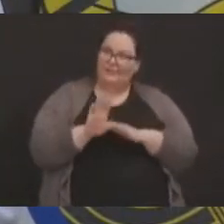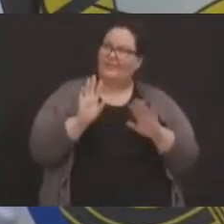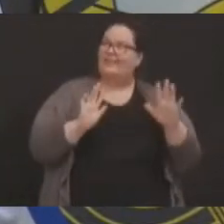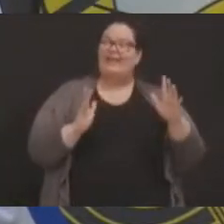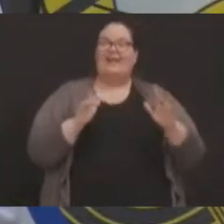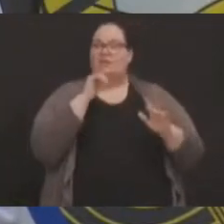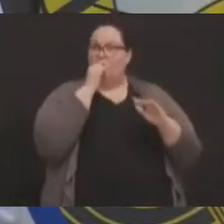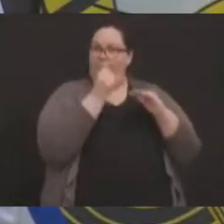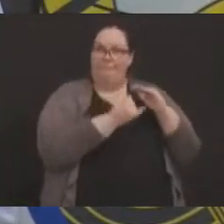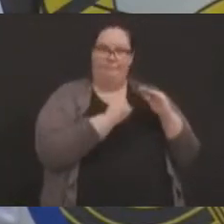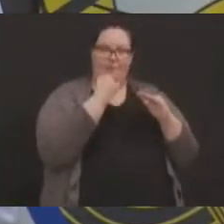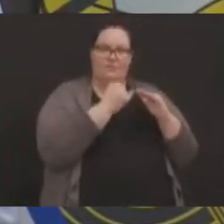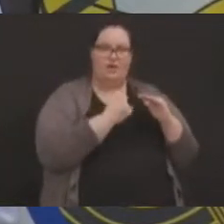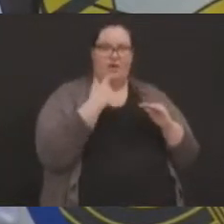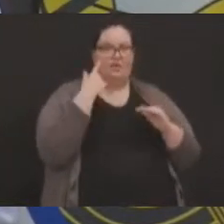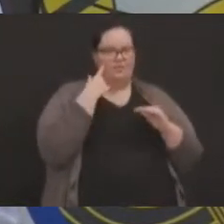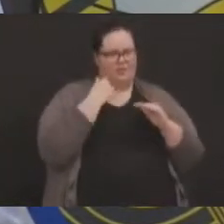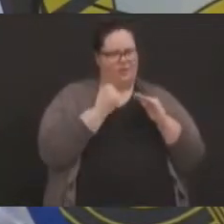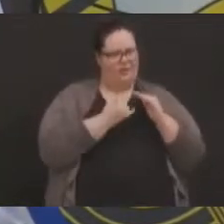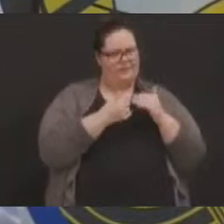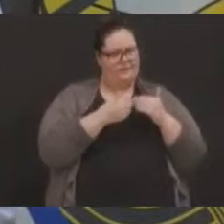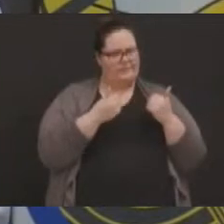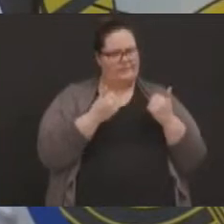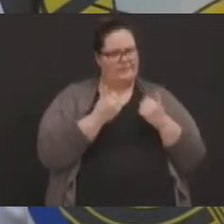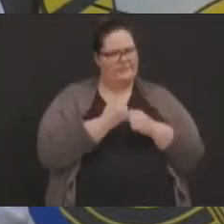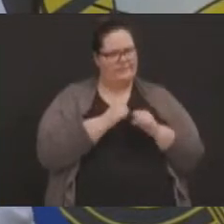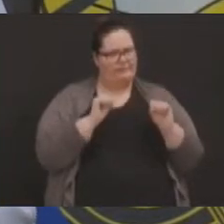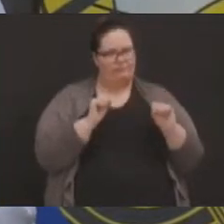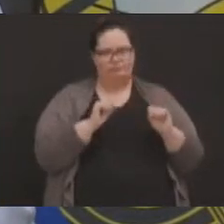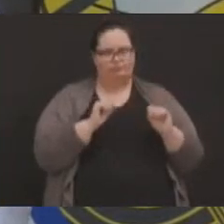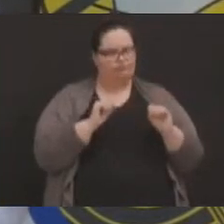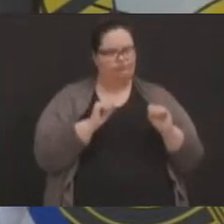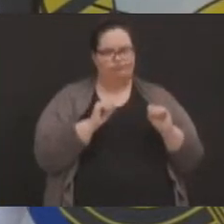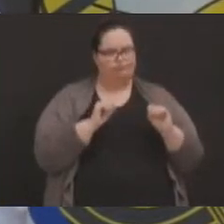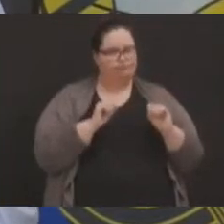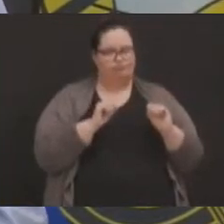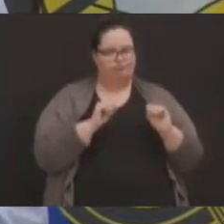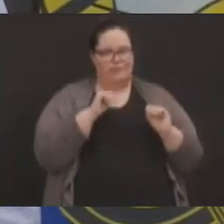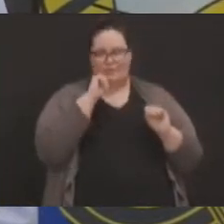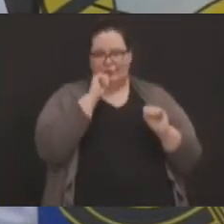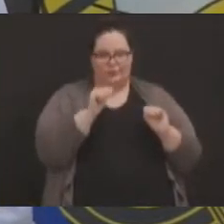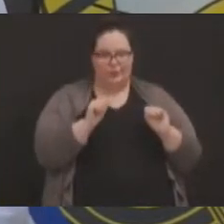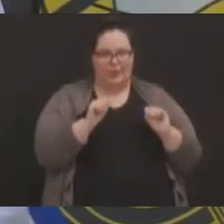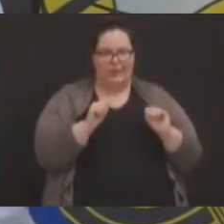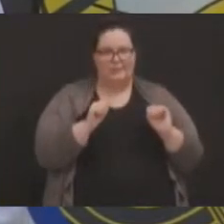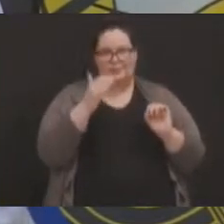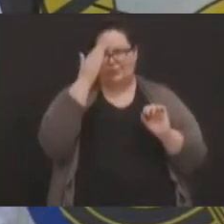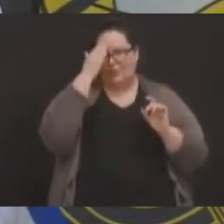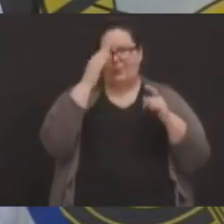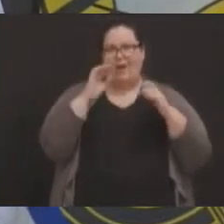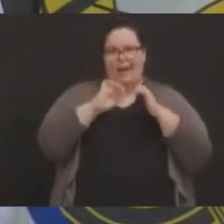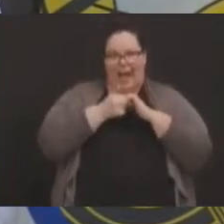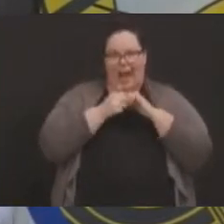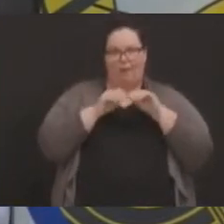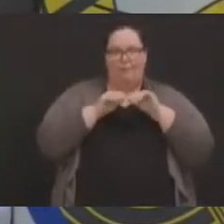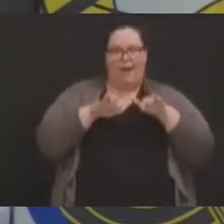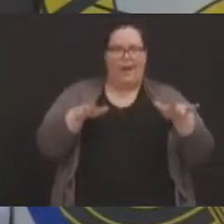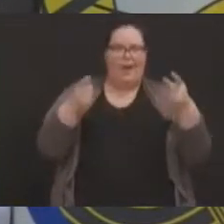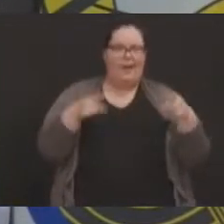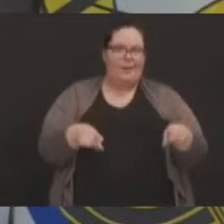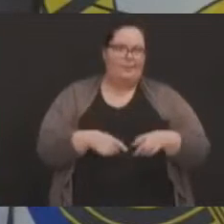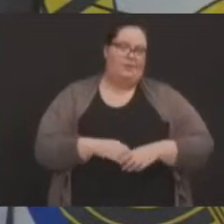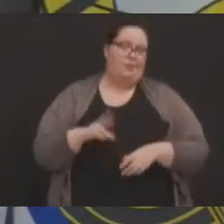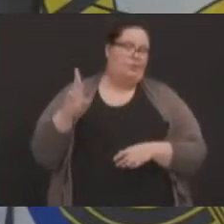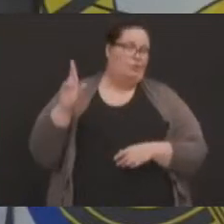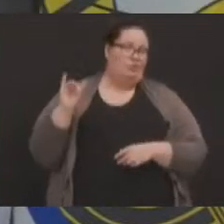is always going to be risk that travel-related cases are going to occur. And if people are not wearing their masks and they're not physically